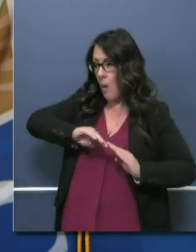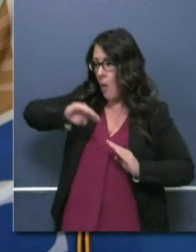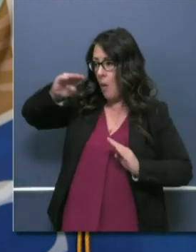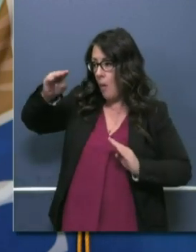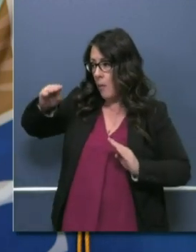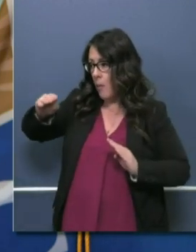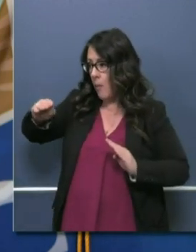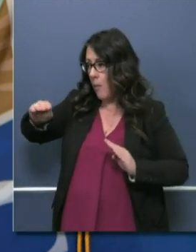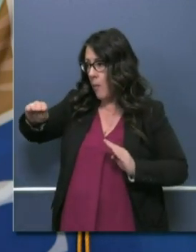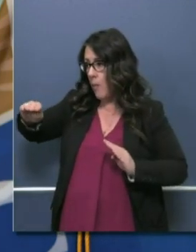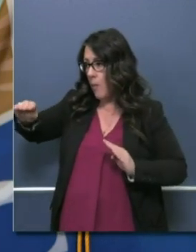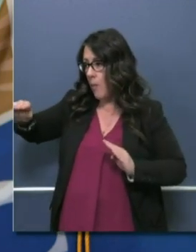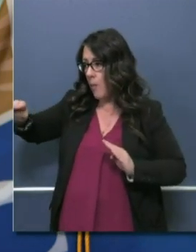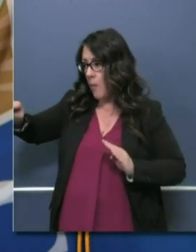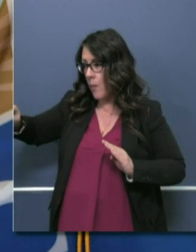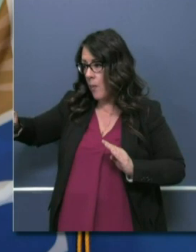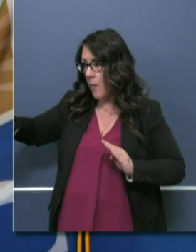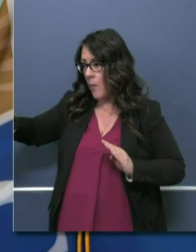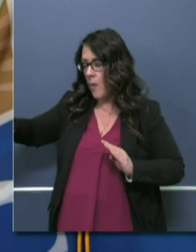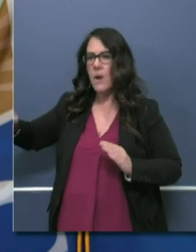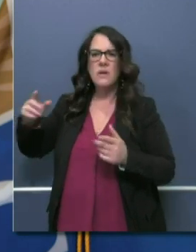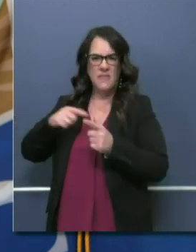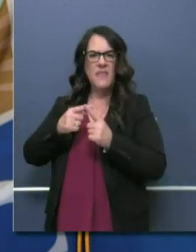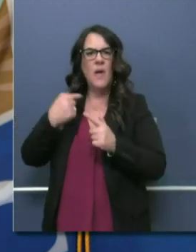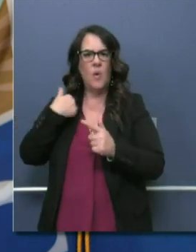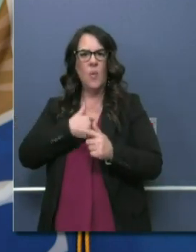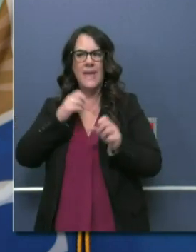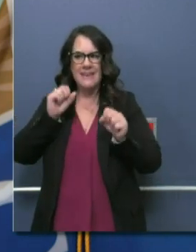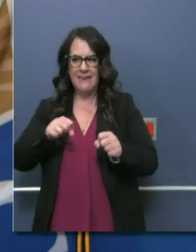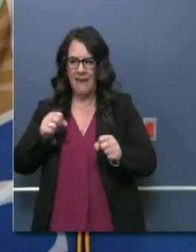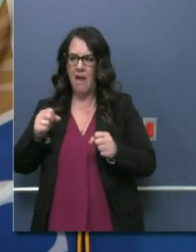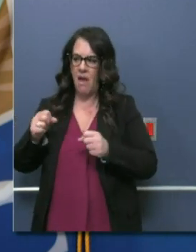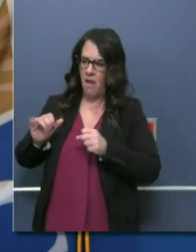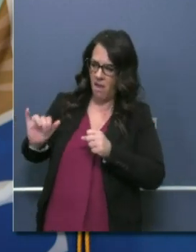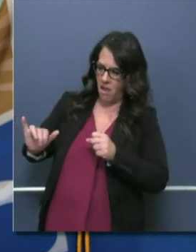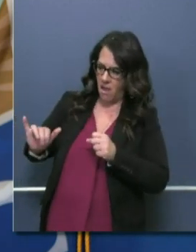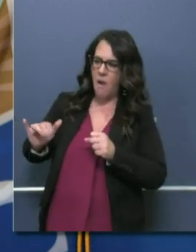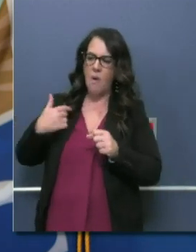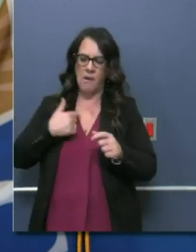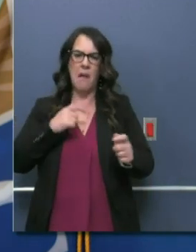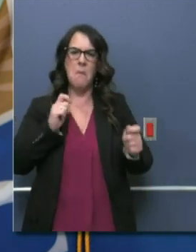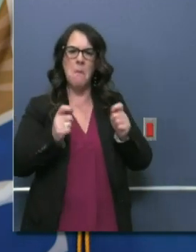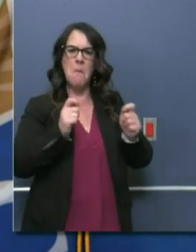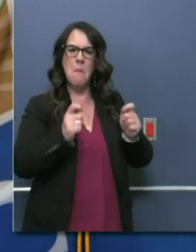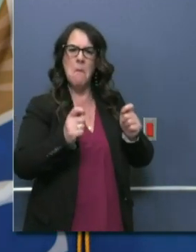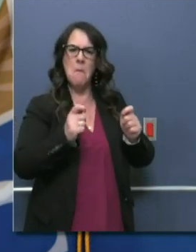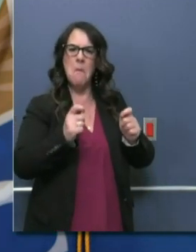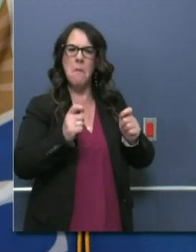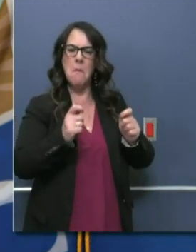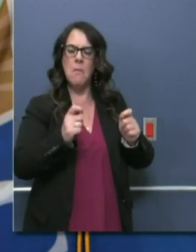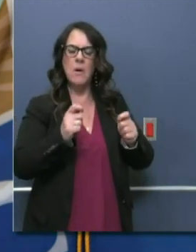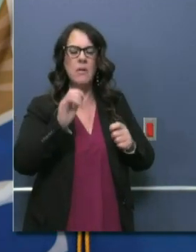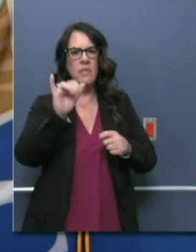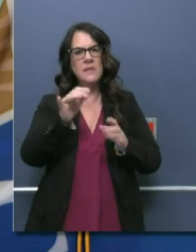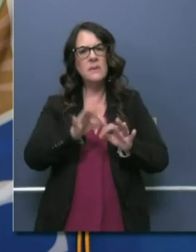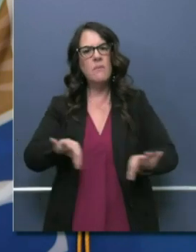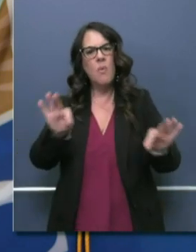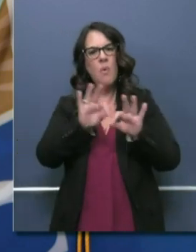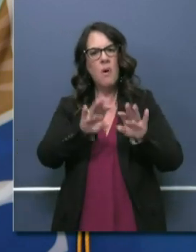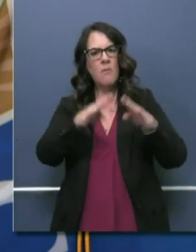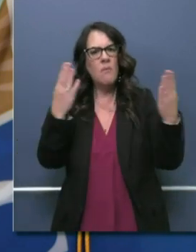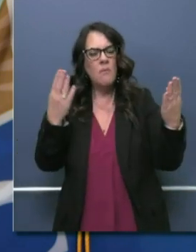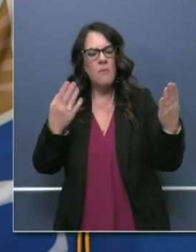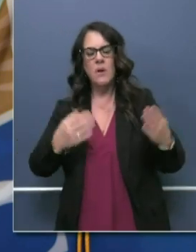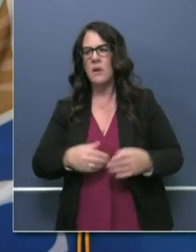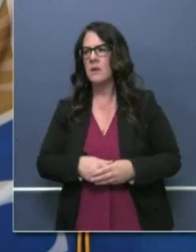continuing to be very sober about how we conduct business. And I'll just say this as a business person myself, as someone that started many,